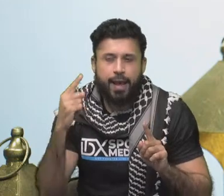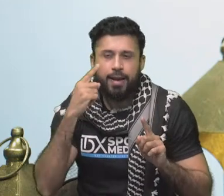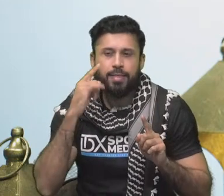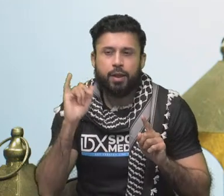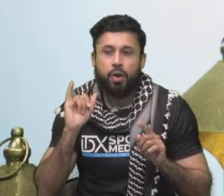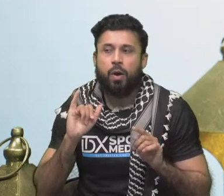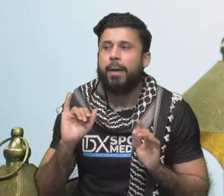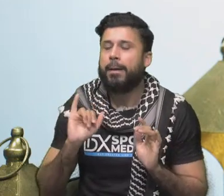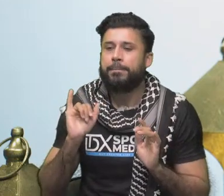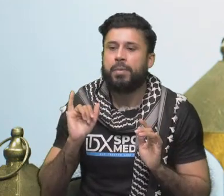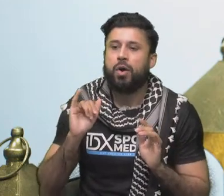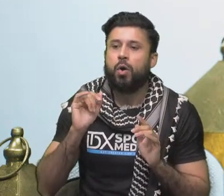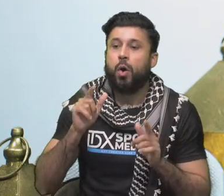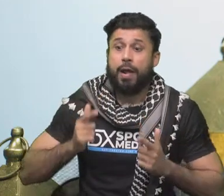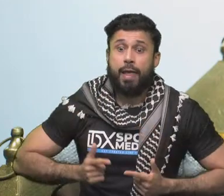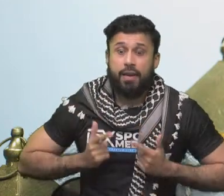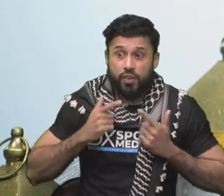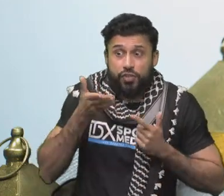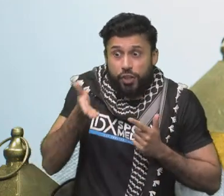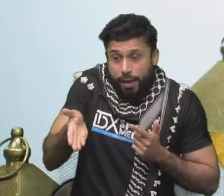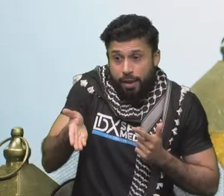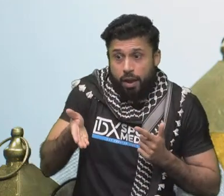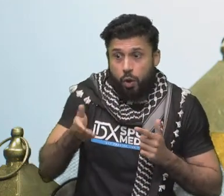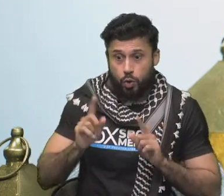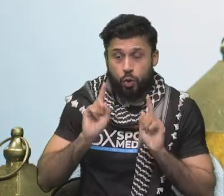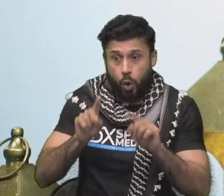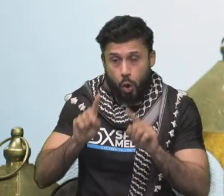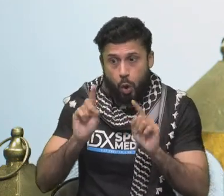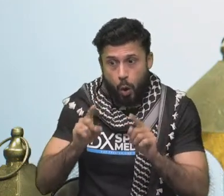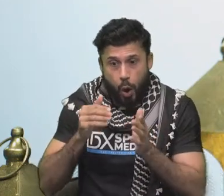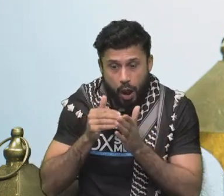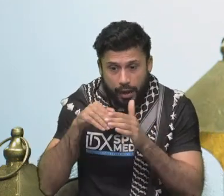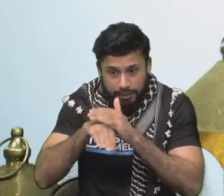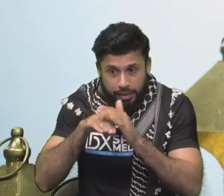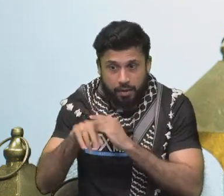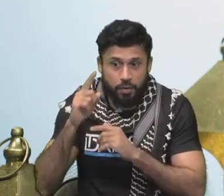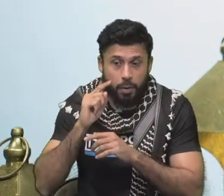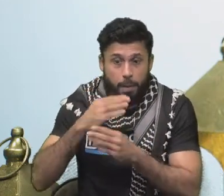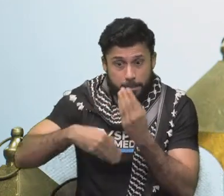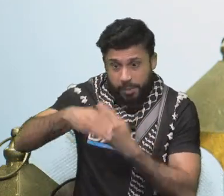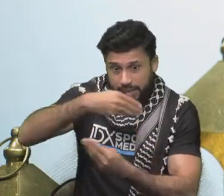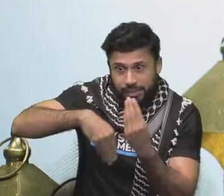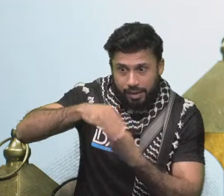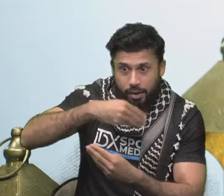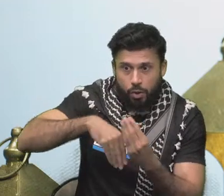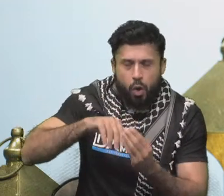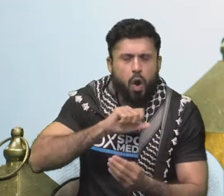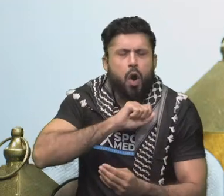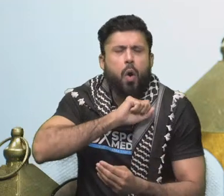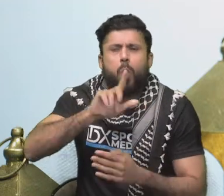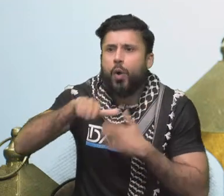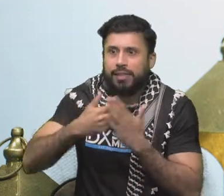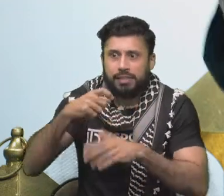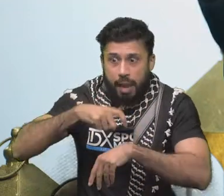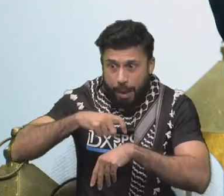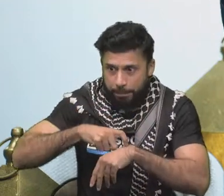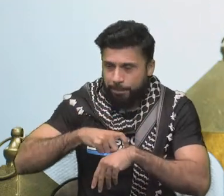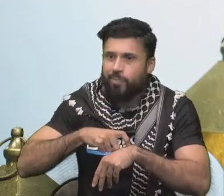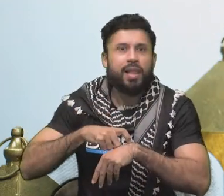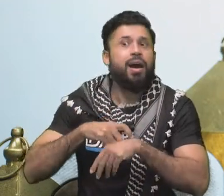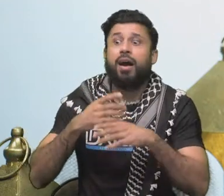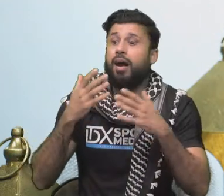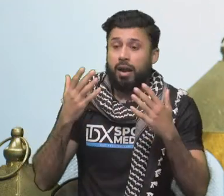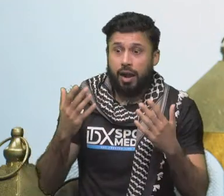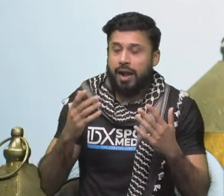embracing two-facedness in the religion and living this double life as part of the religion and abusing, subhanAllah, all the